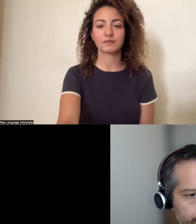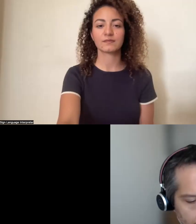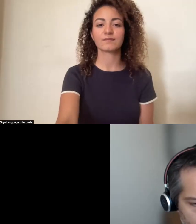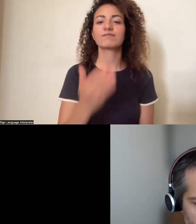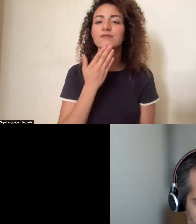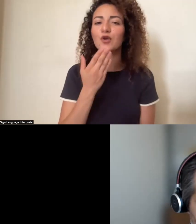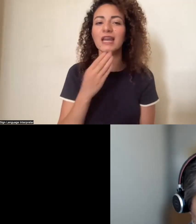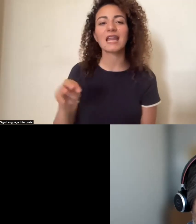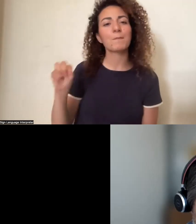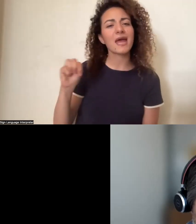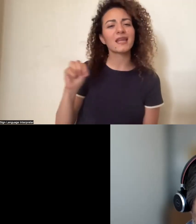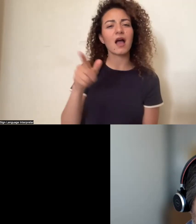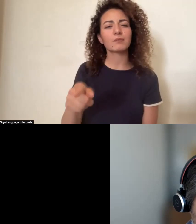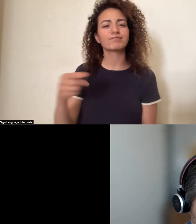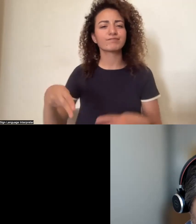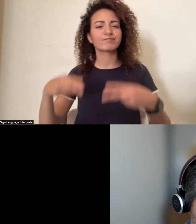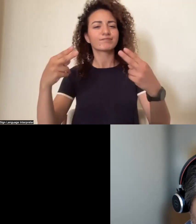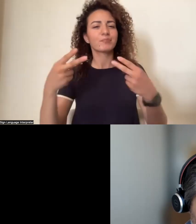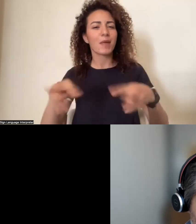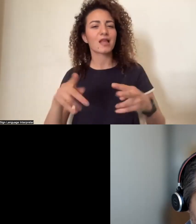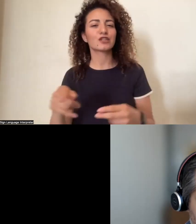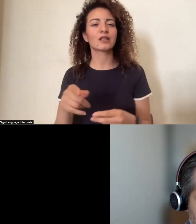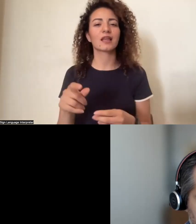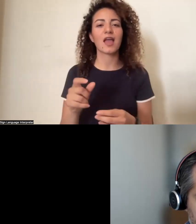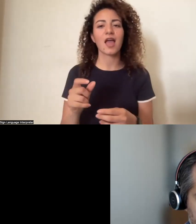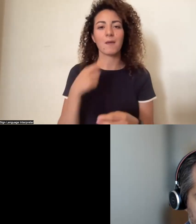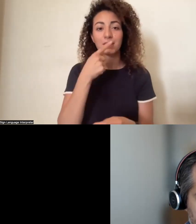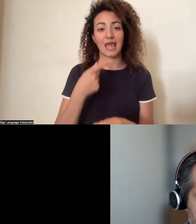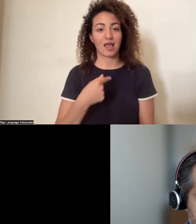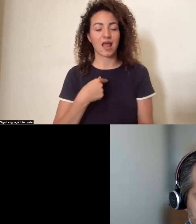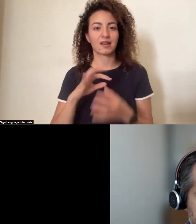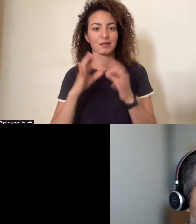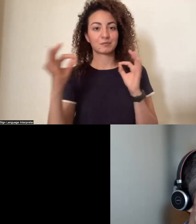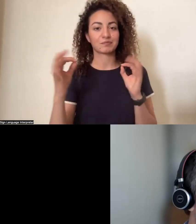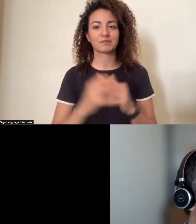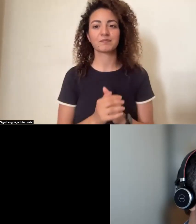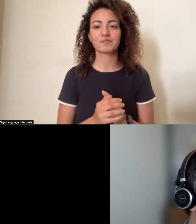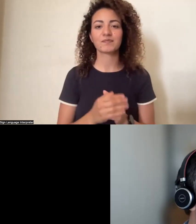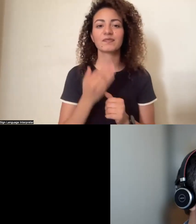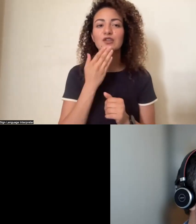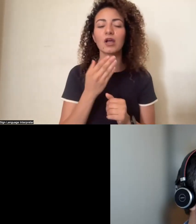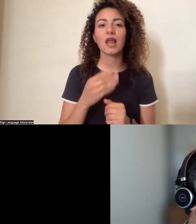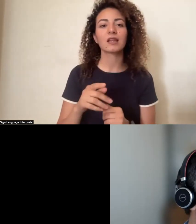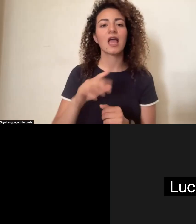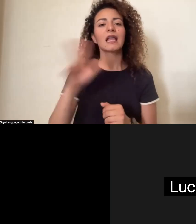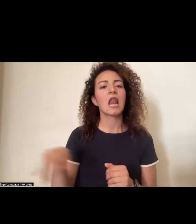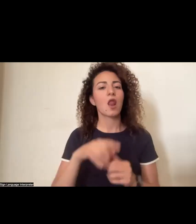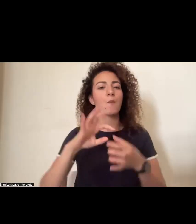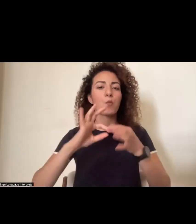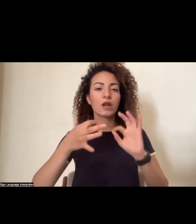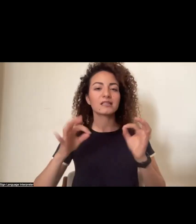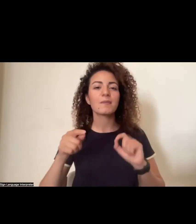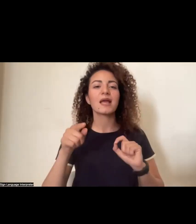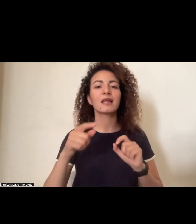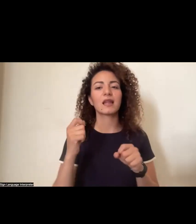kind introduction. It's a pleasure to be among you today, and thank you to Development Pathways, ARDD, and the ISSPF for the